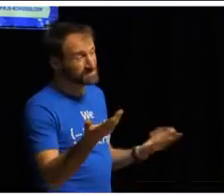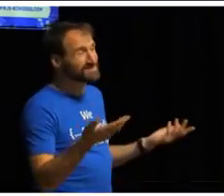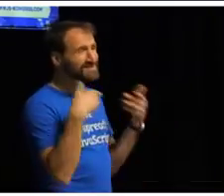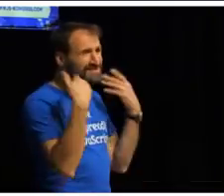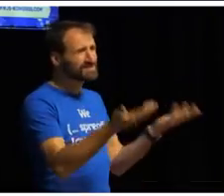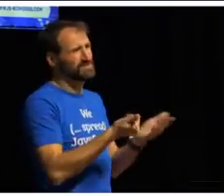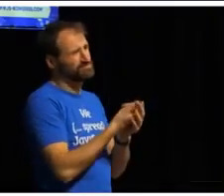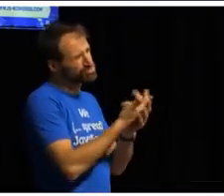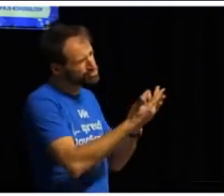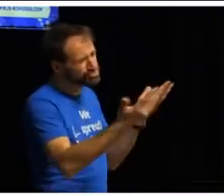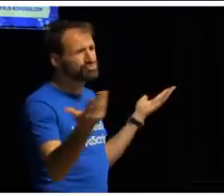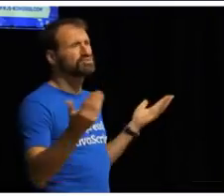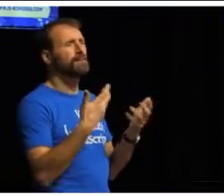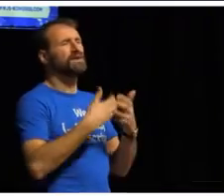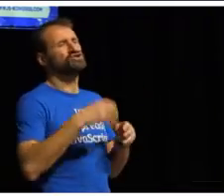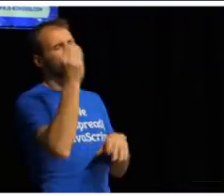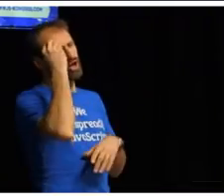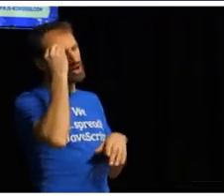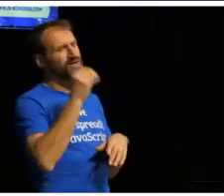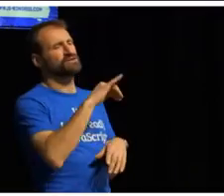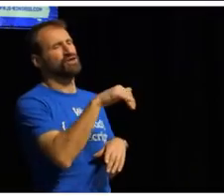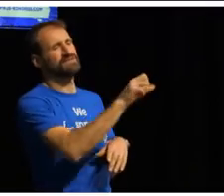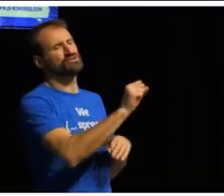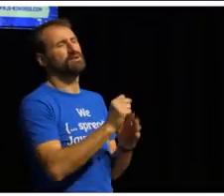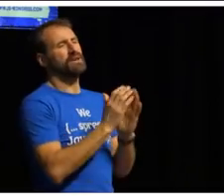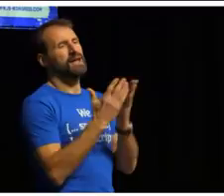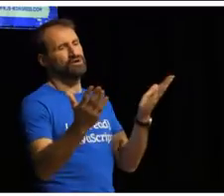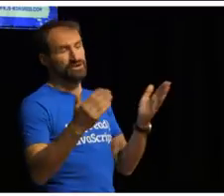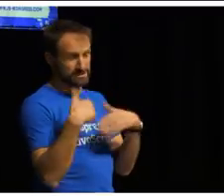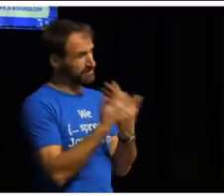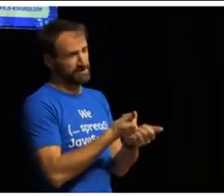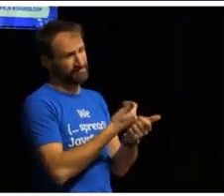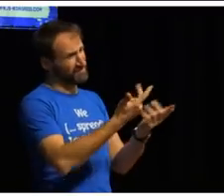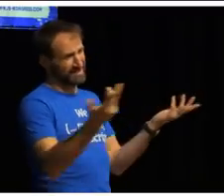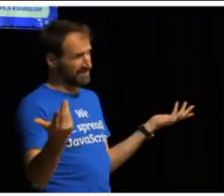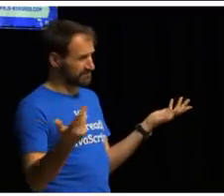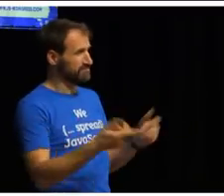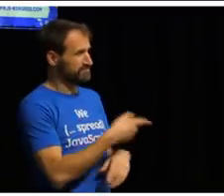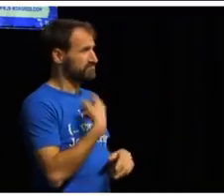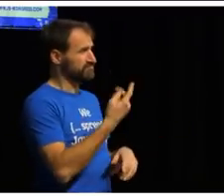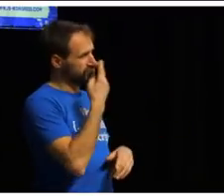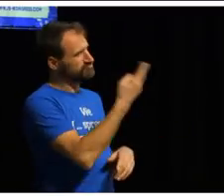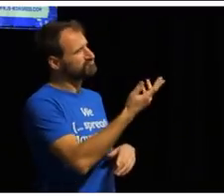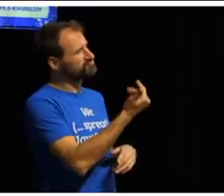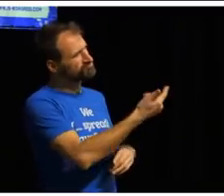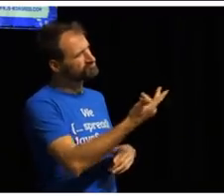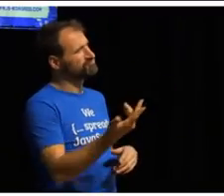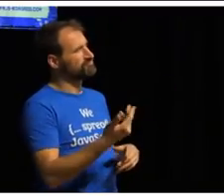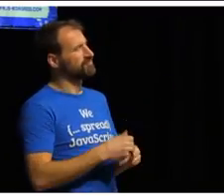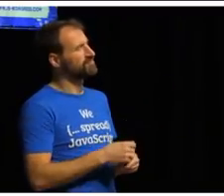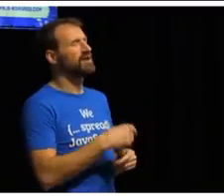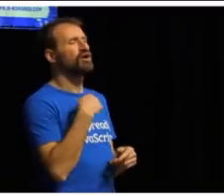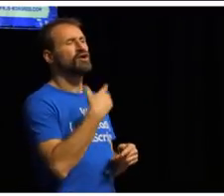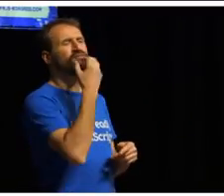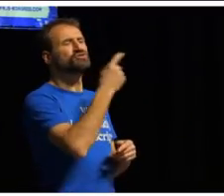machine learning JavaScript libraries. We're going to through none of them today, but a different one, just maybe to later have a